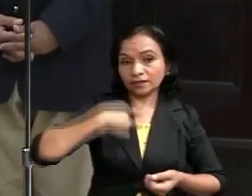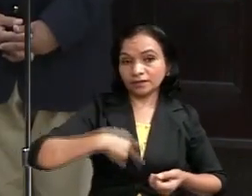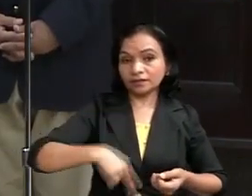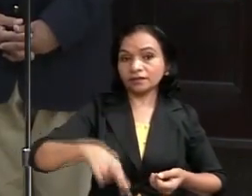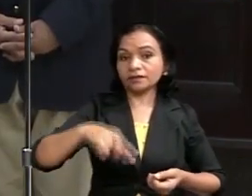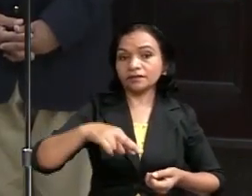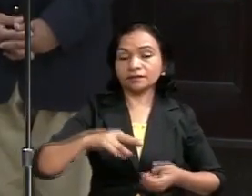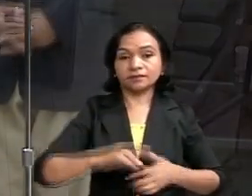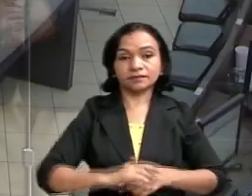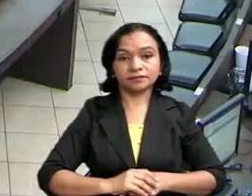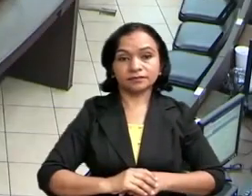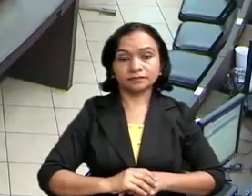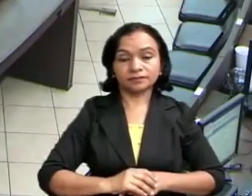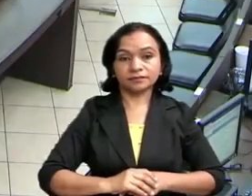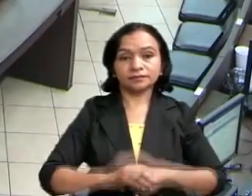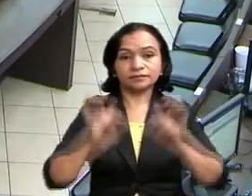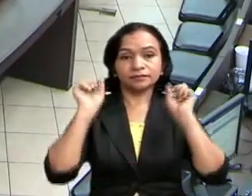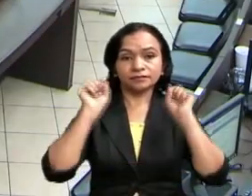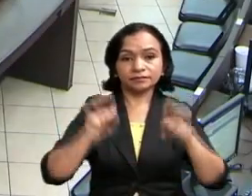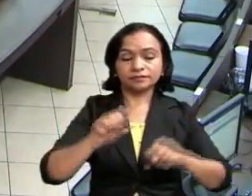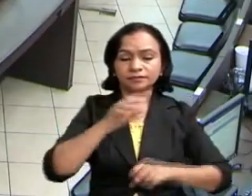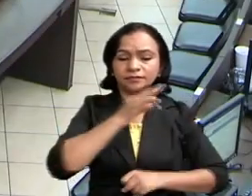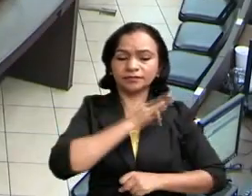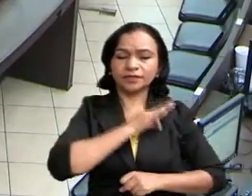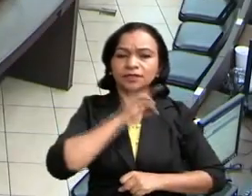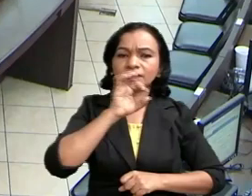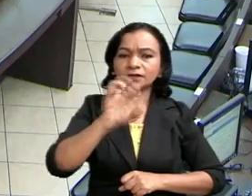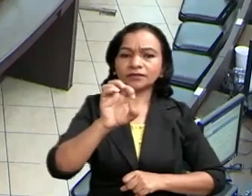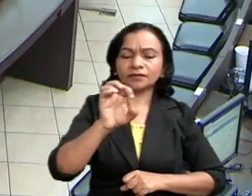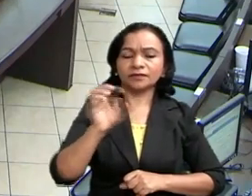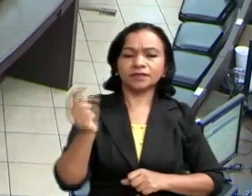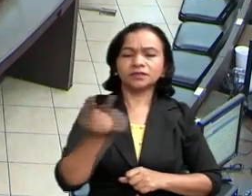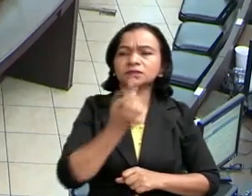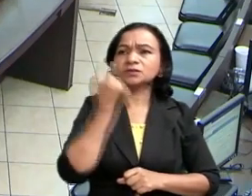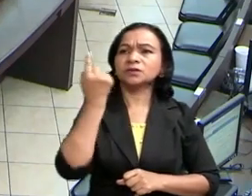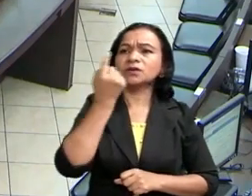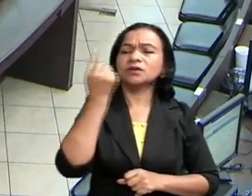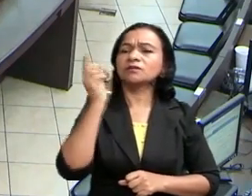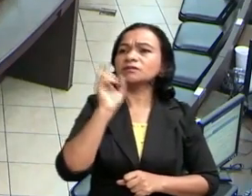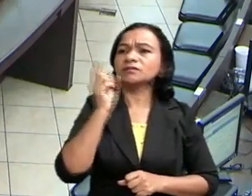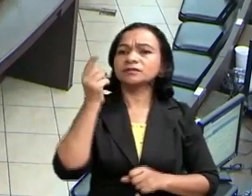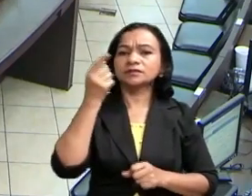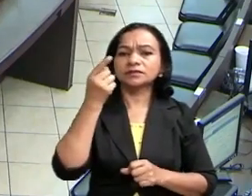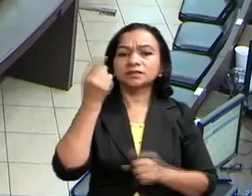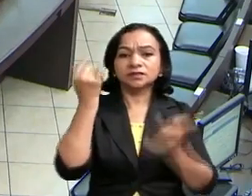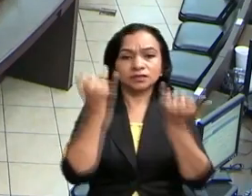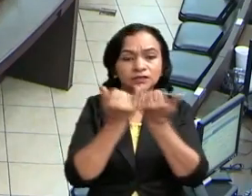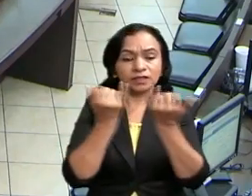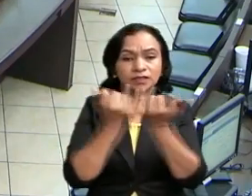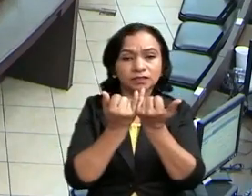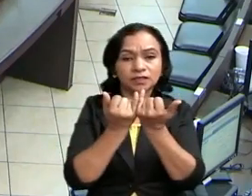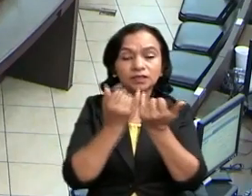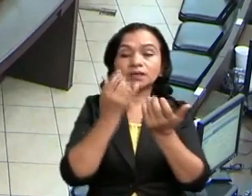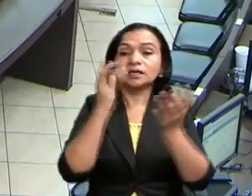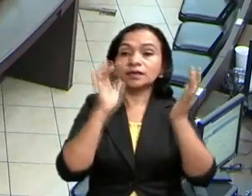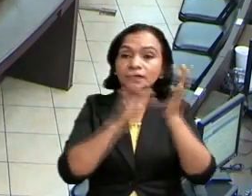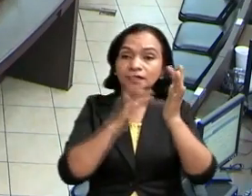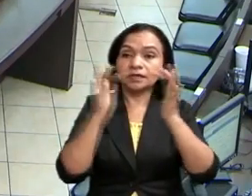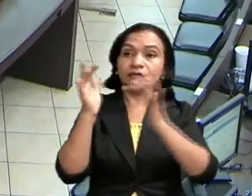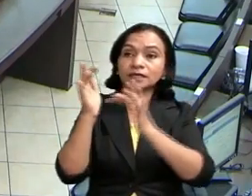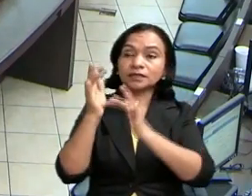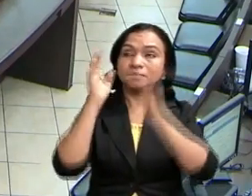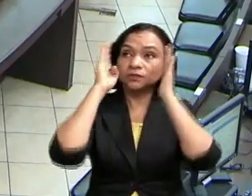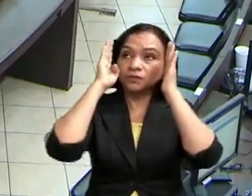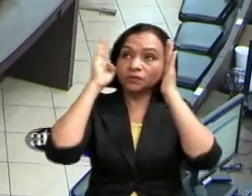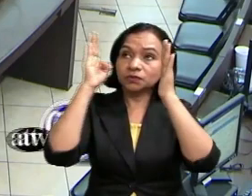faith only. Y poner nuestra fe solo. In the sacrifice of God's Son. En el sacrificio del Hijo de For Dios. For God so